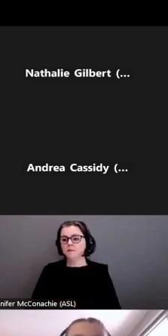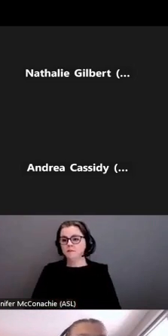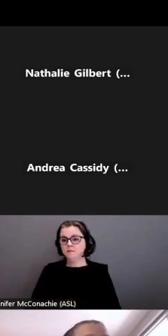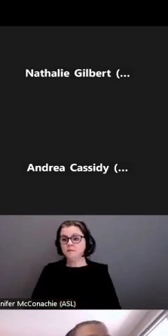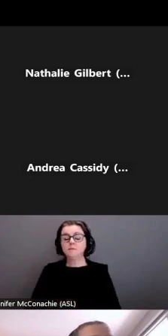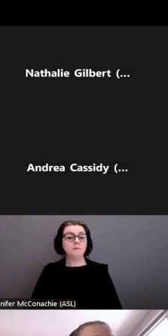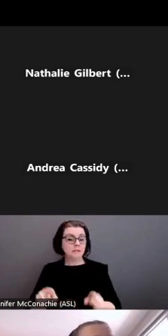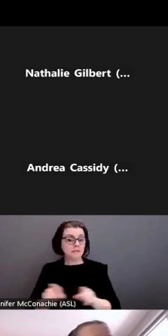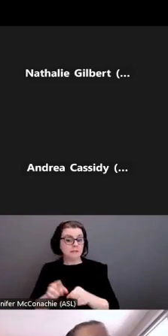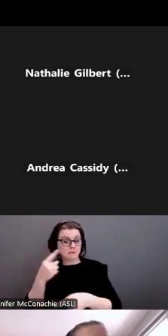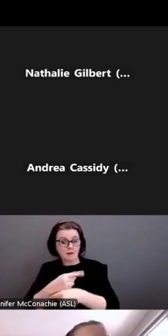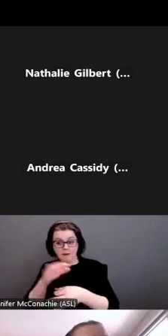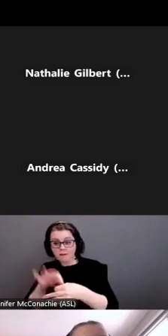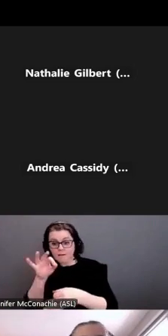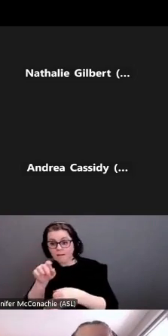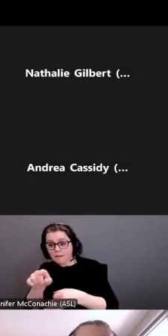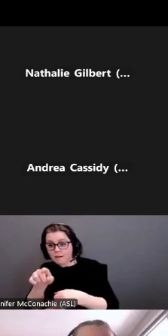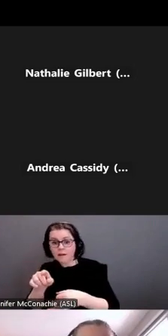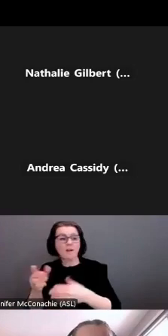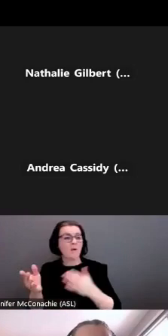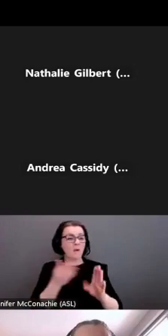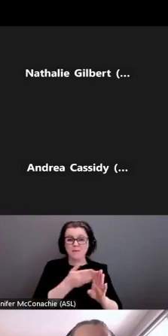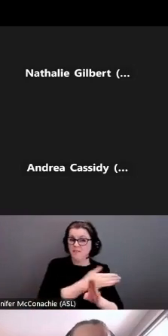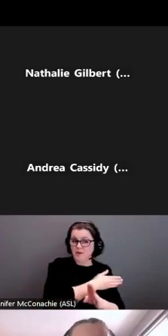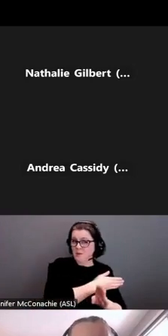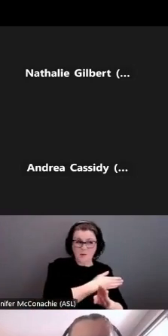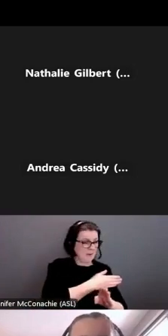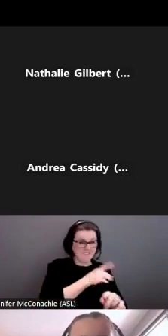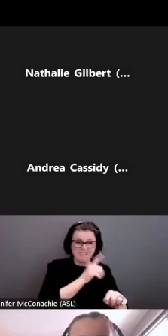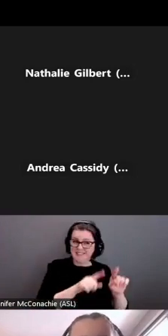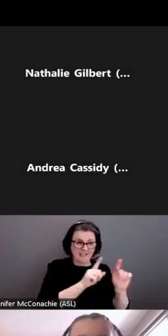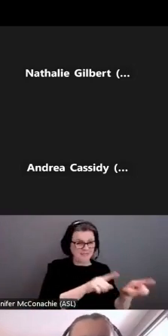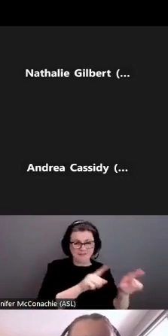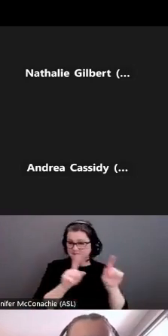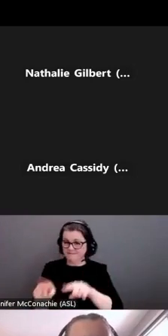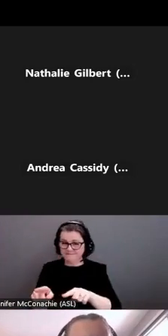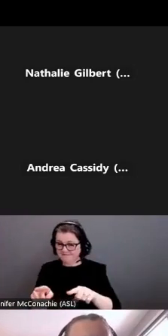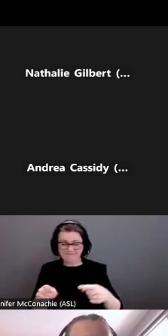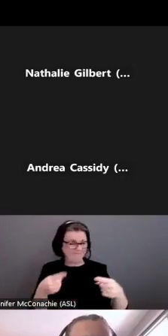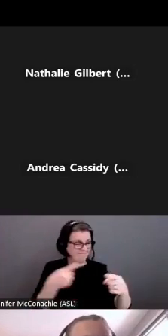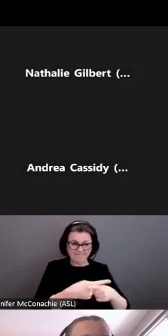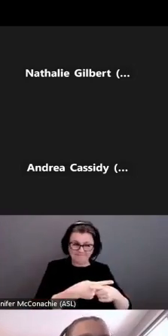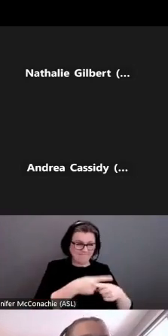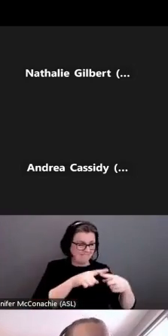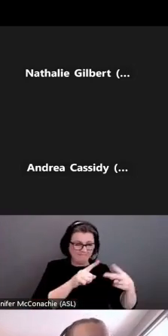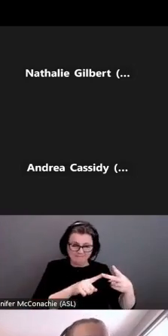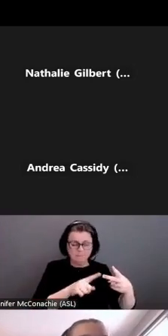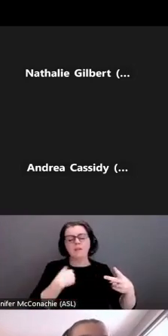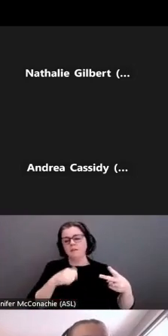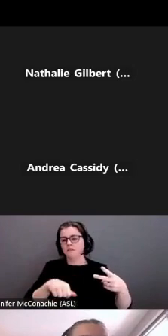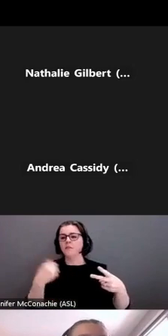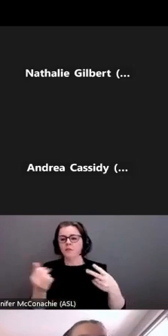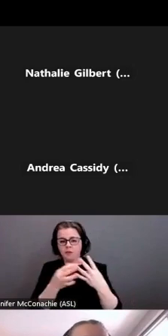on election day or advanced polls is not accessible to you, don't worry, there's other ways too, such